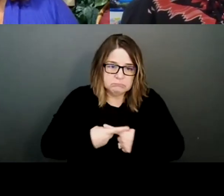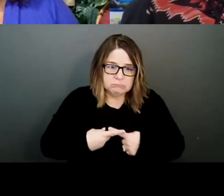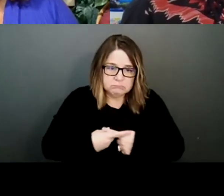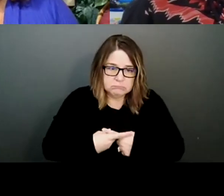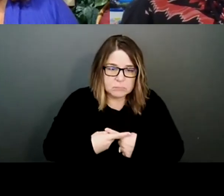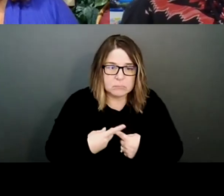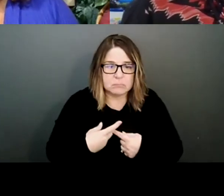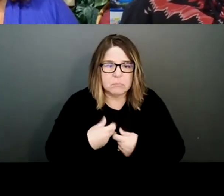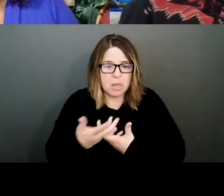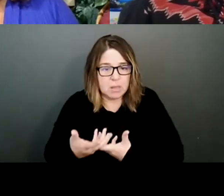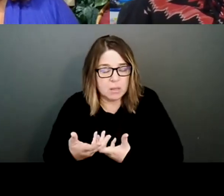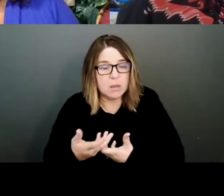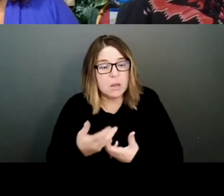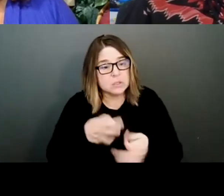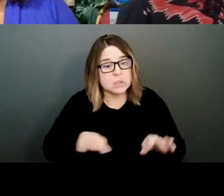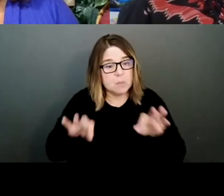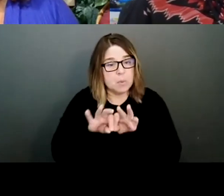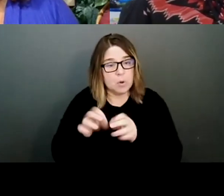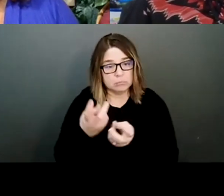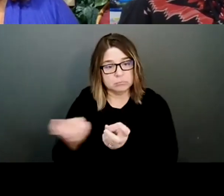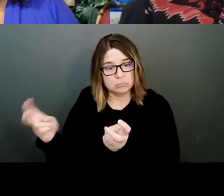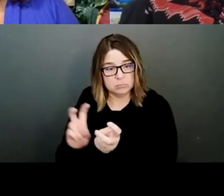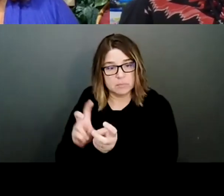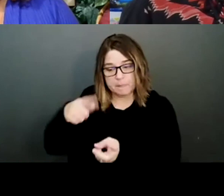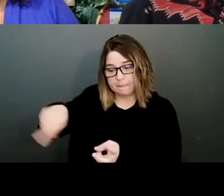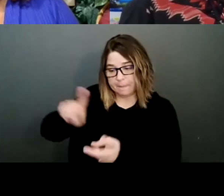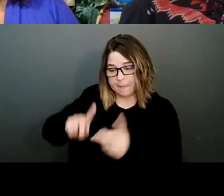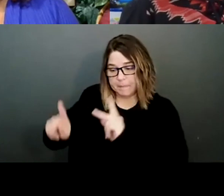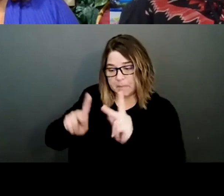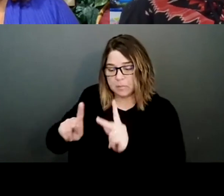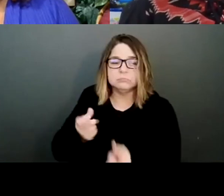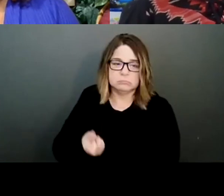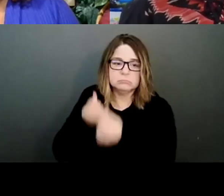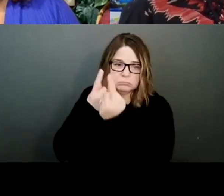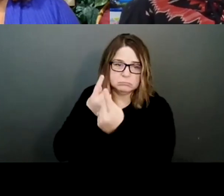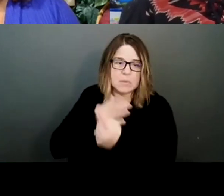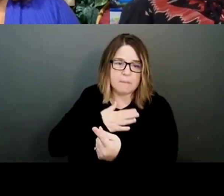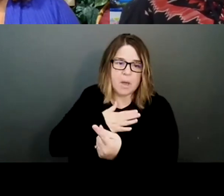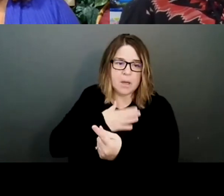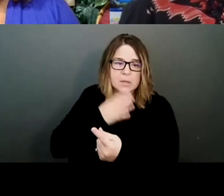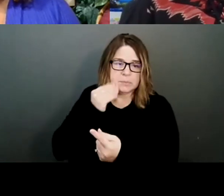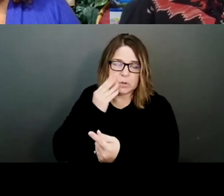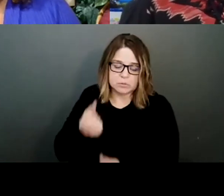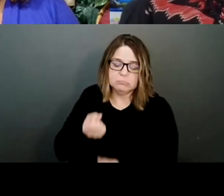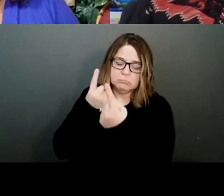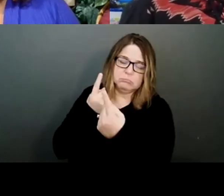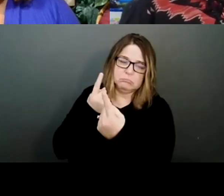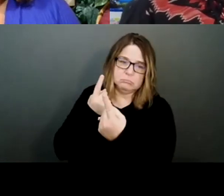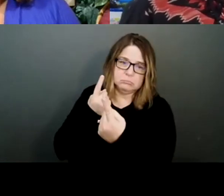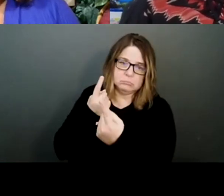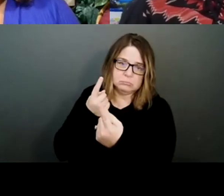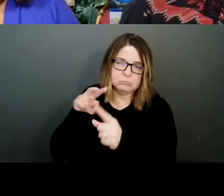to have people that understand the road that you've walked on. Yeah. And so in order for